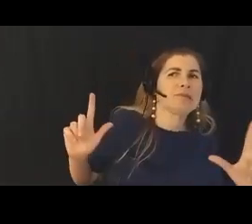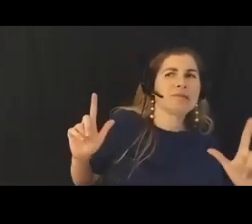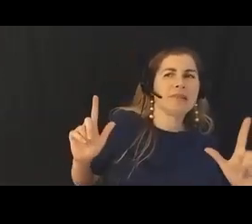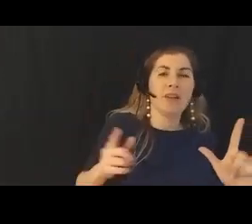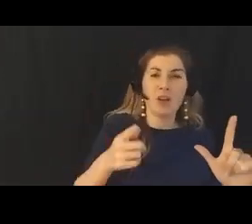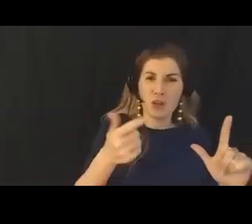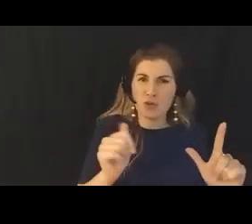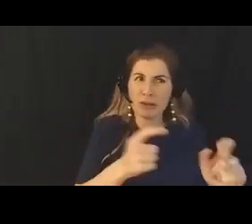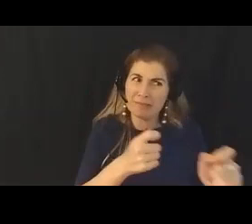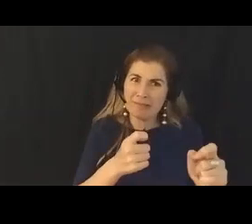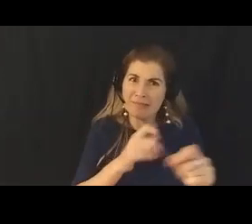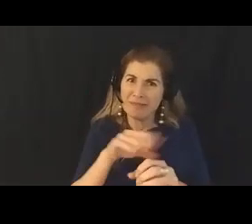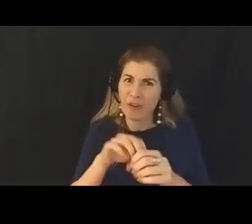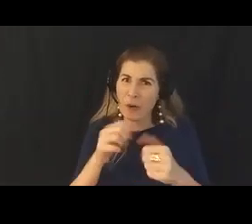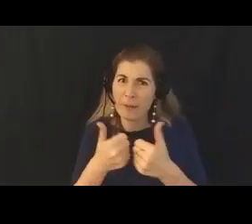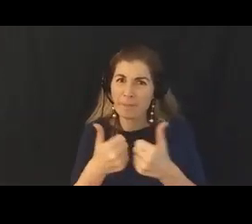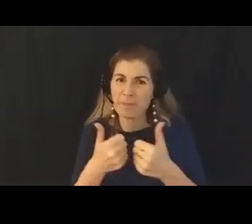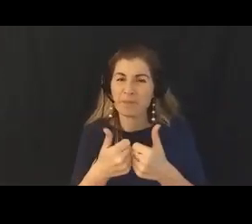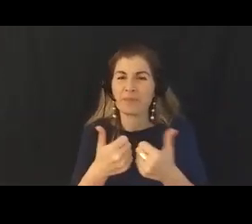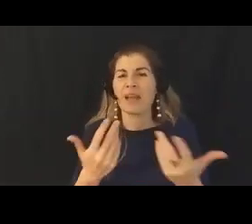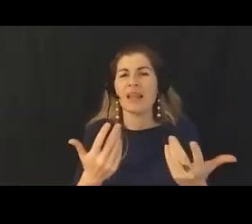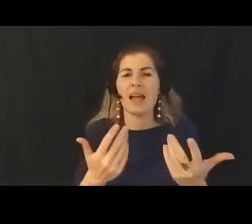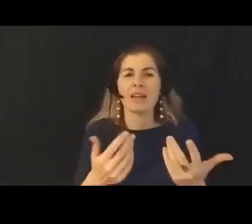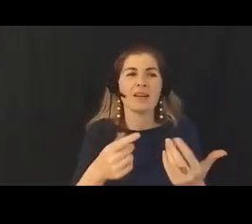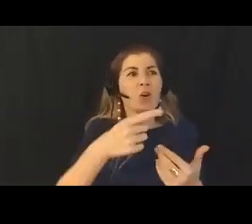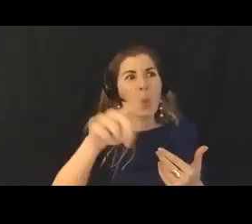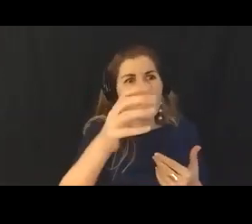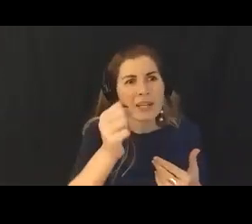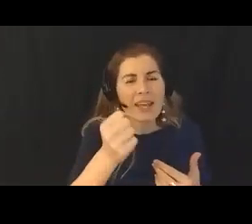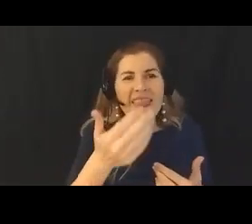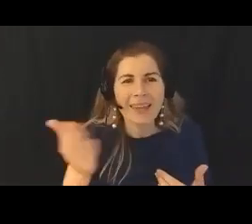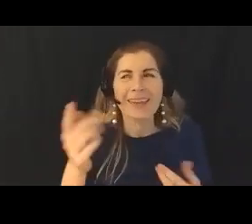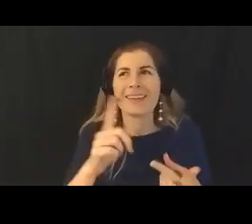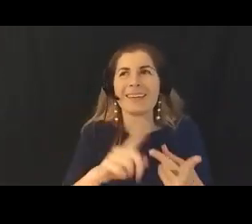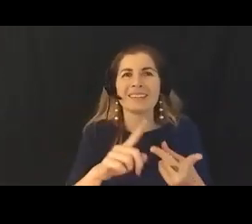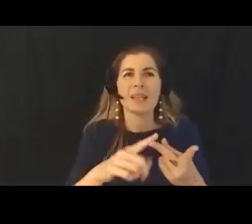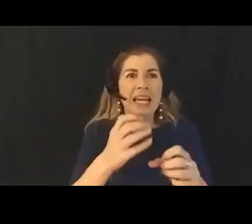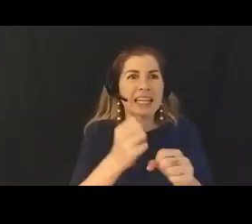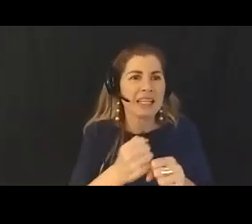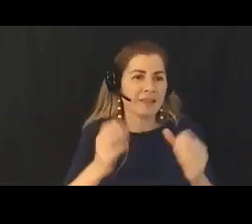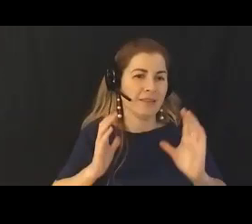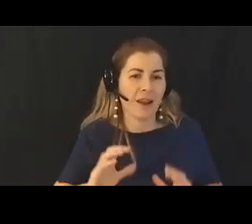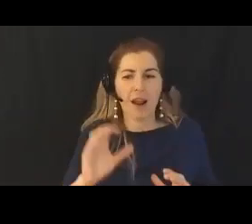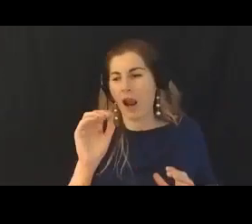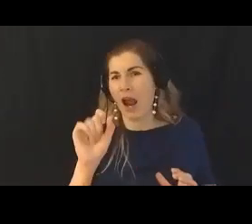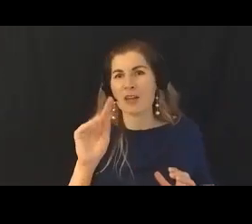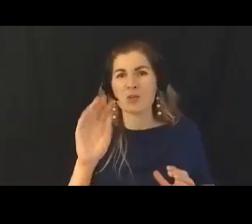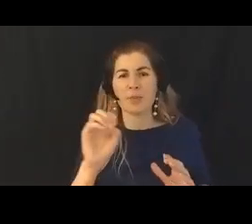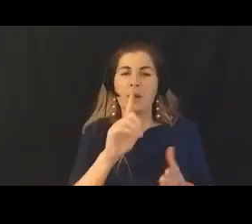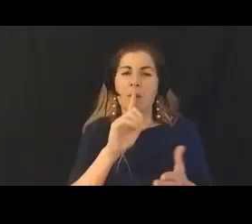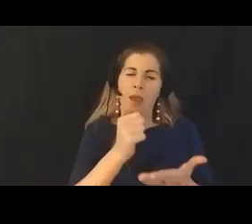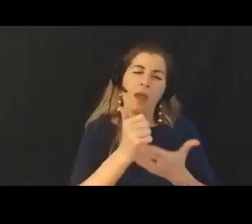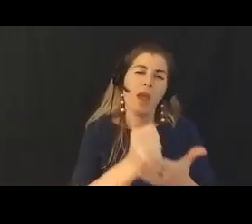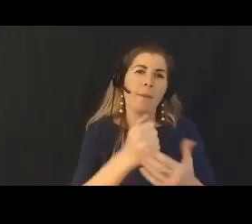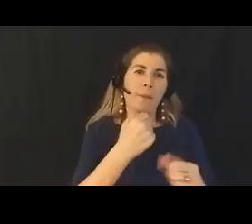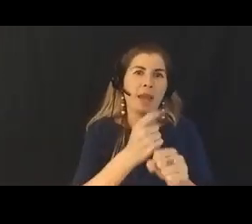games like this. I find the challenges of like, go get that object or go get that prop, that costume piece, can really help and excite